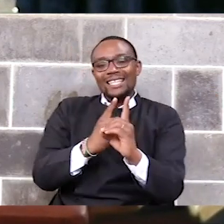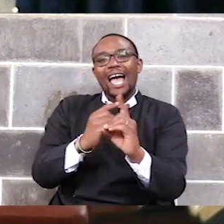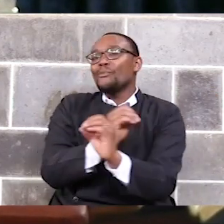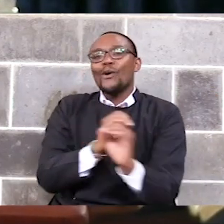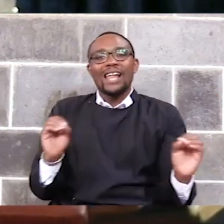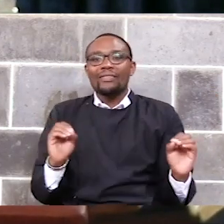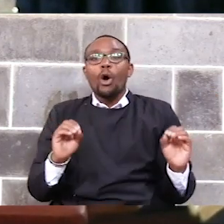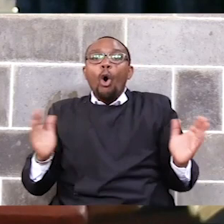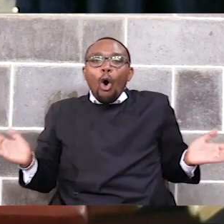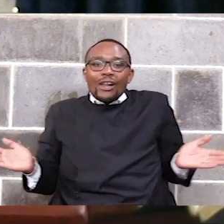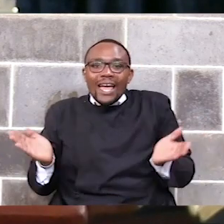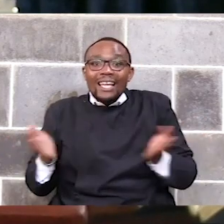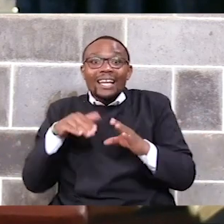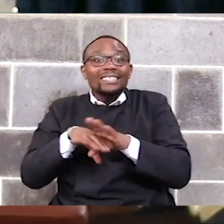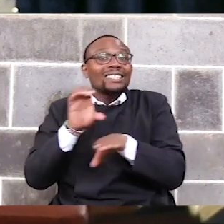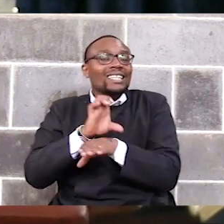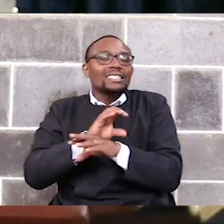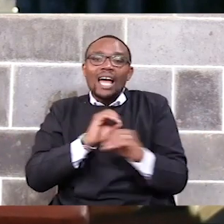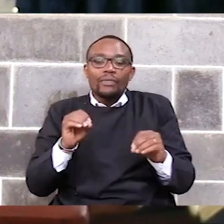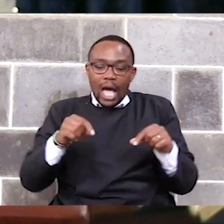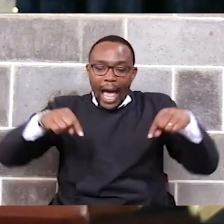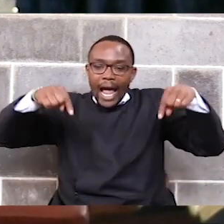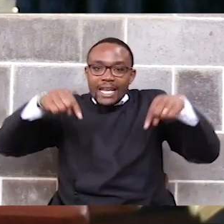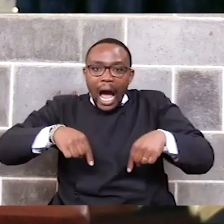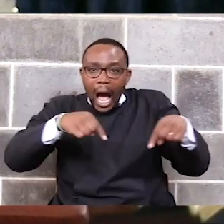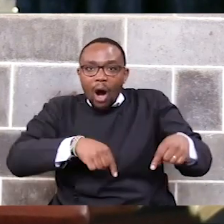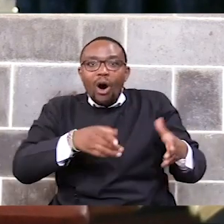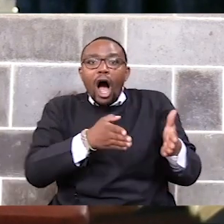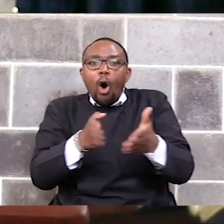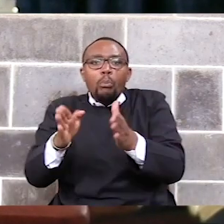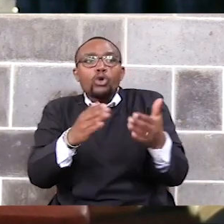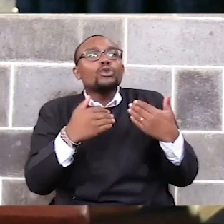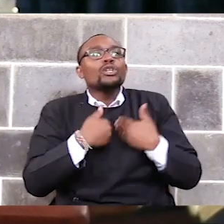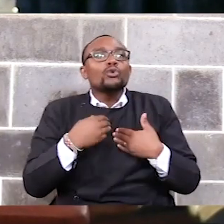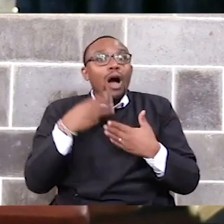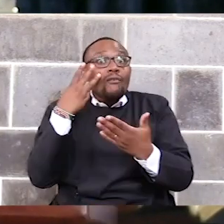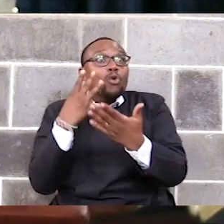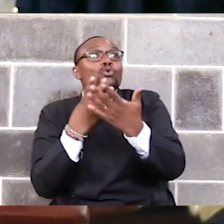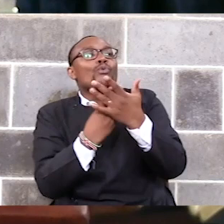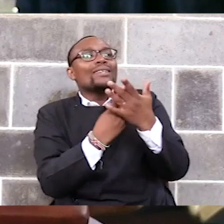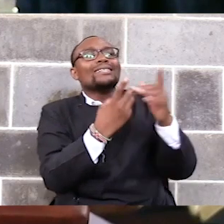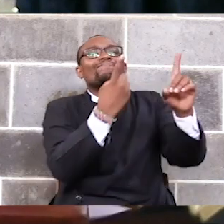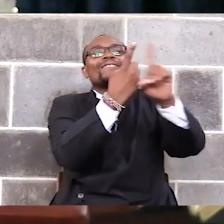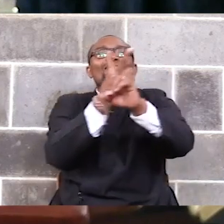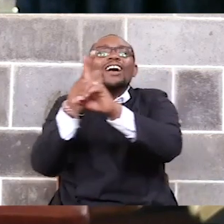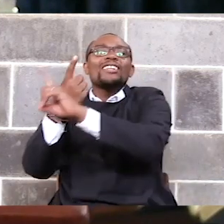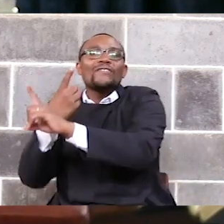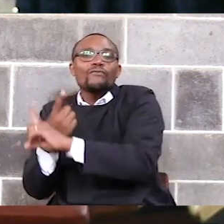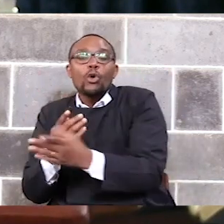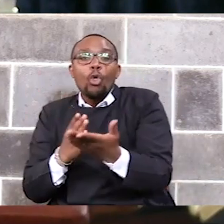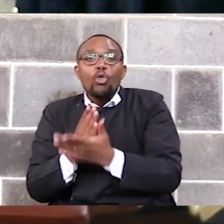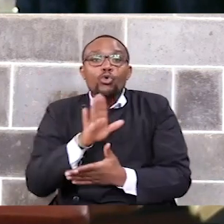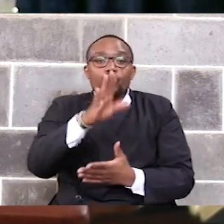encouraged within the church walls. Here is your chance to go out and to witness to them at home through your